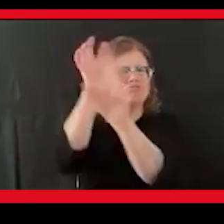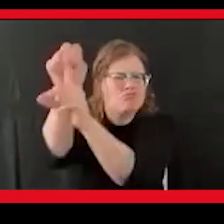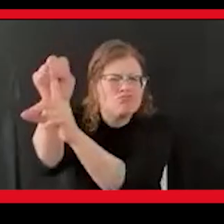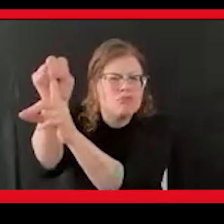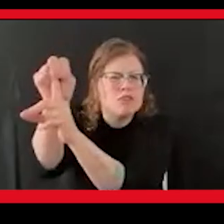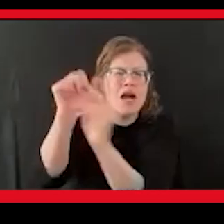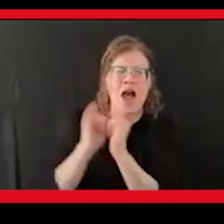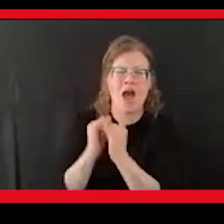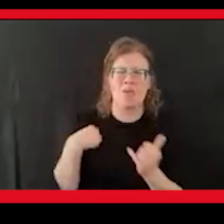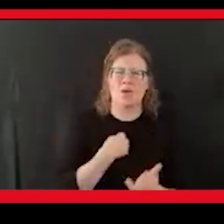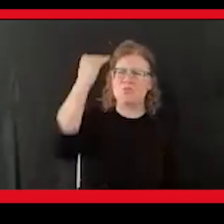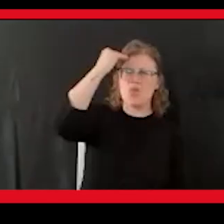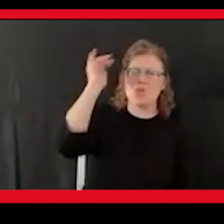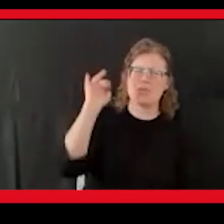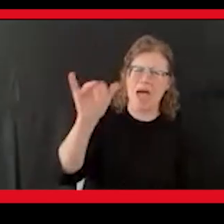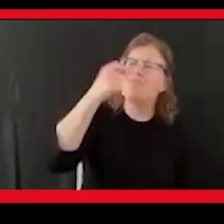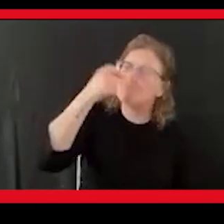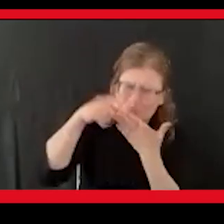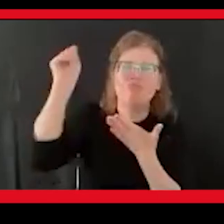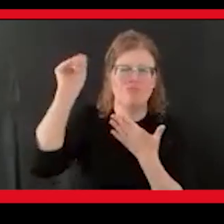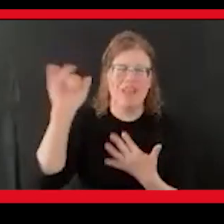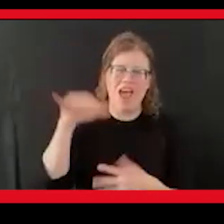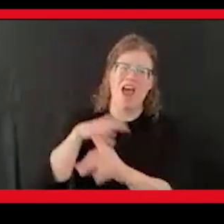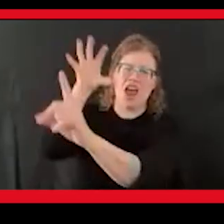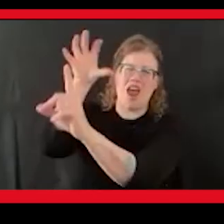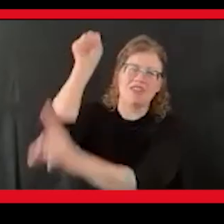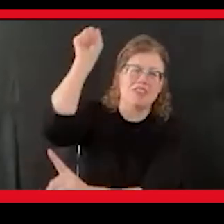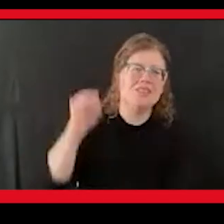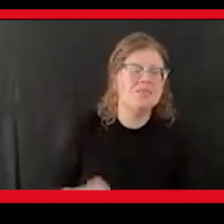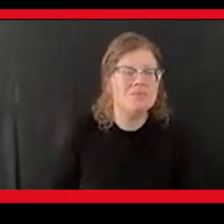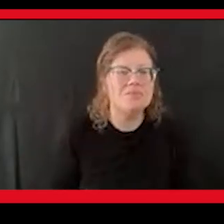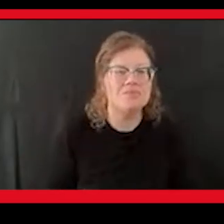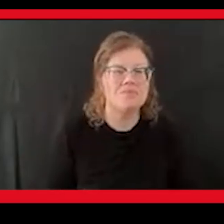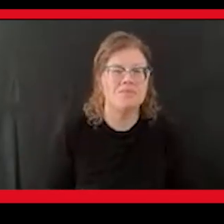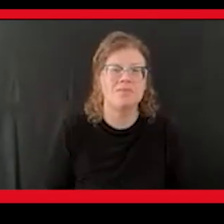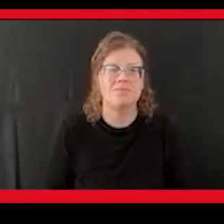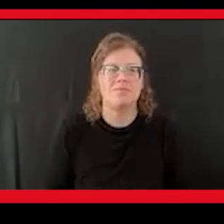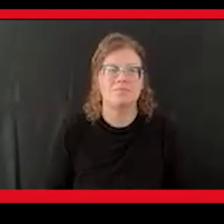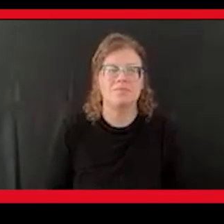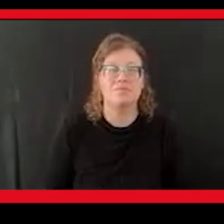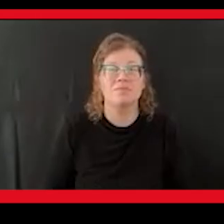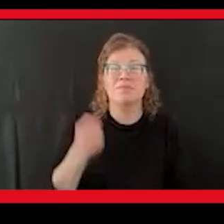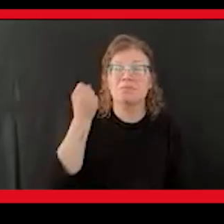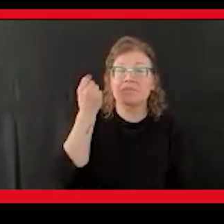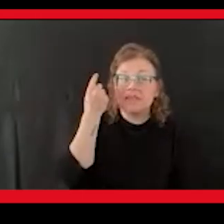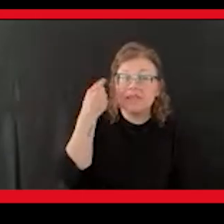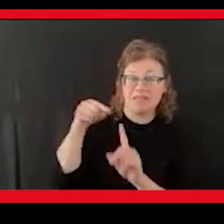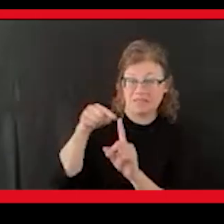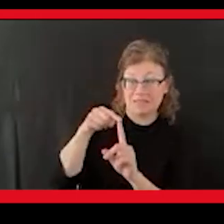Developing your own systems of evaluation can be highly beneficial to your organization's growth and development.